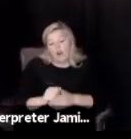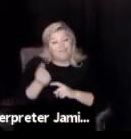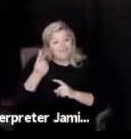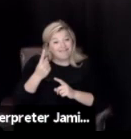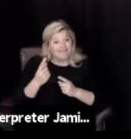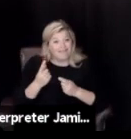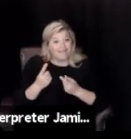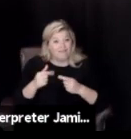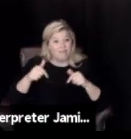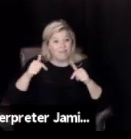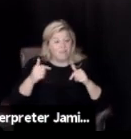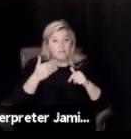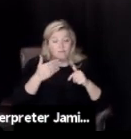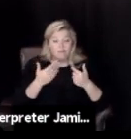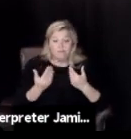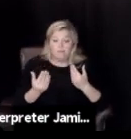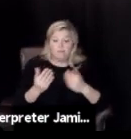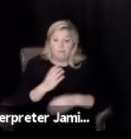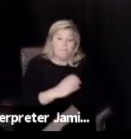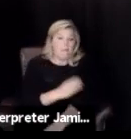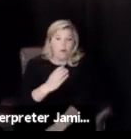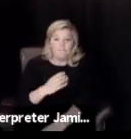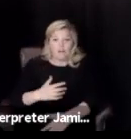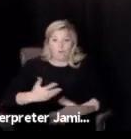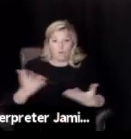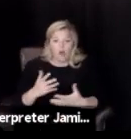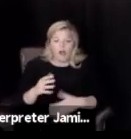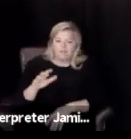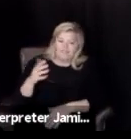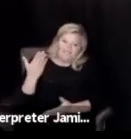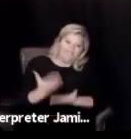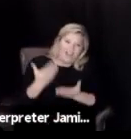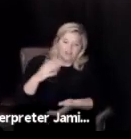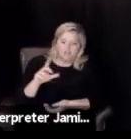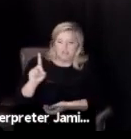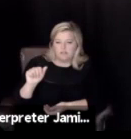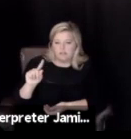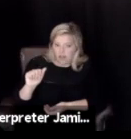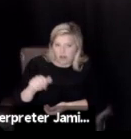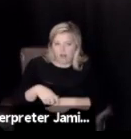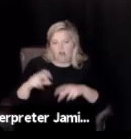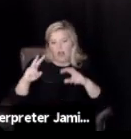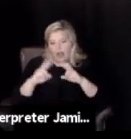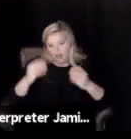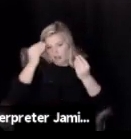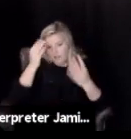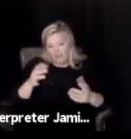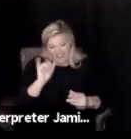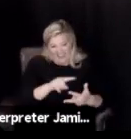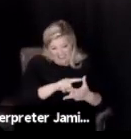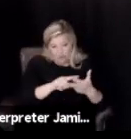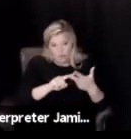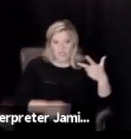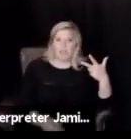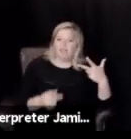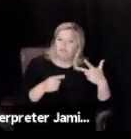worth more money today than facts and data and analytics. That is money. That